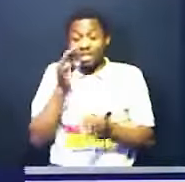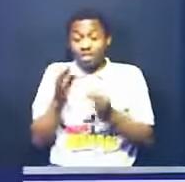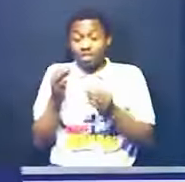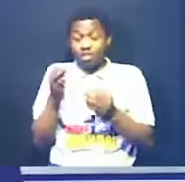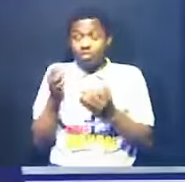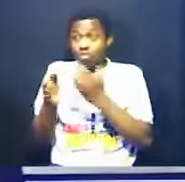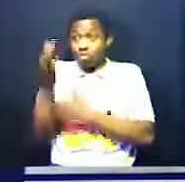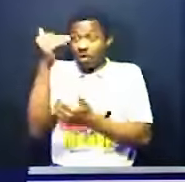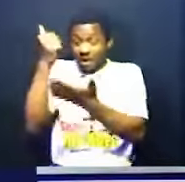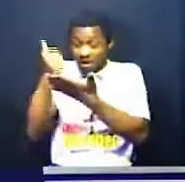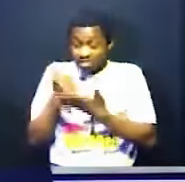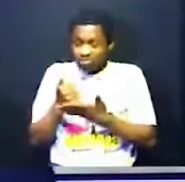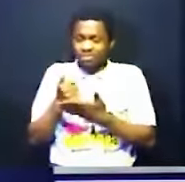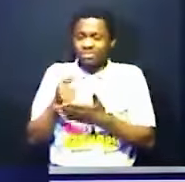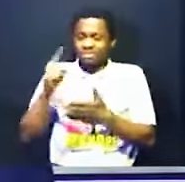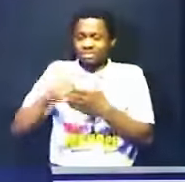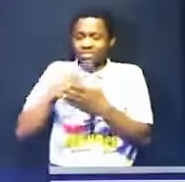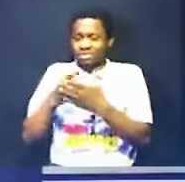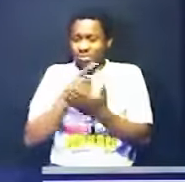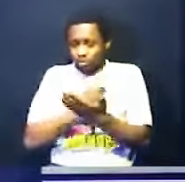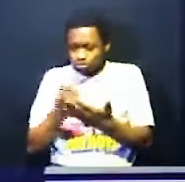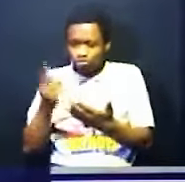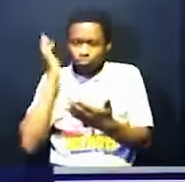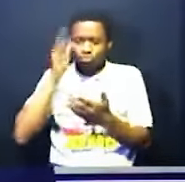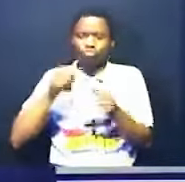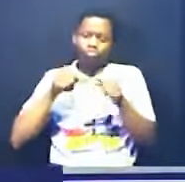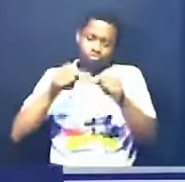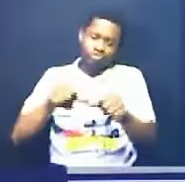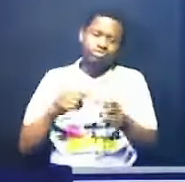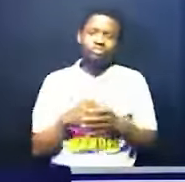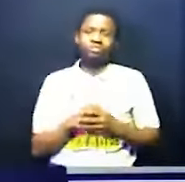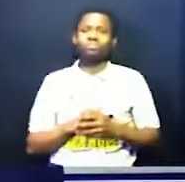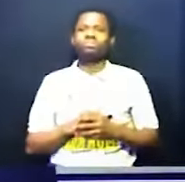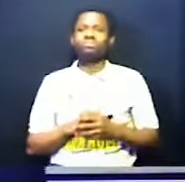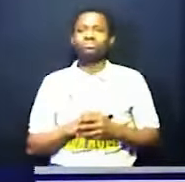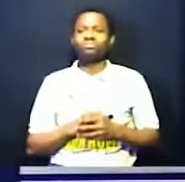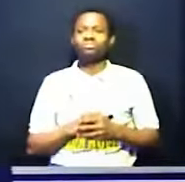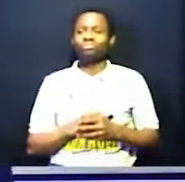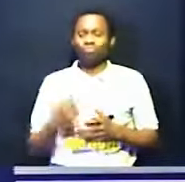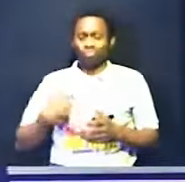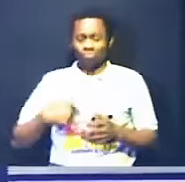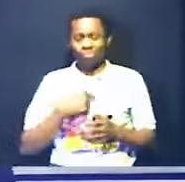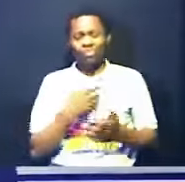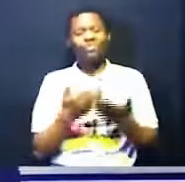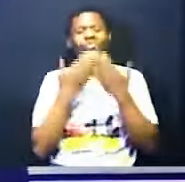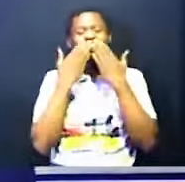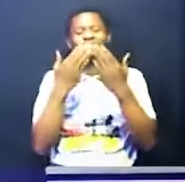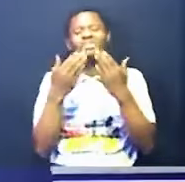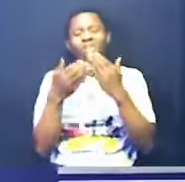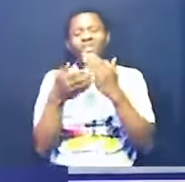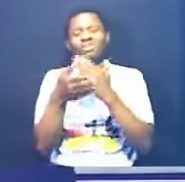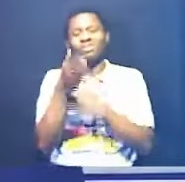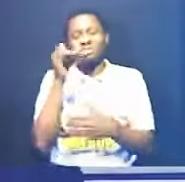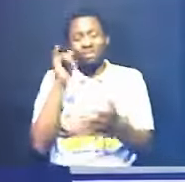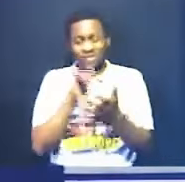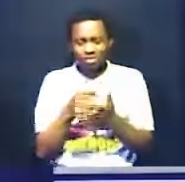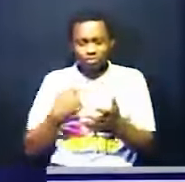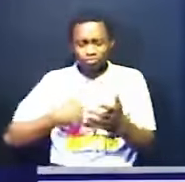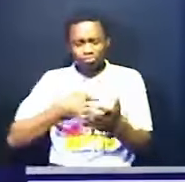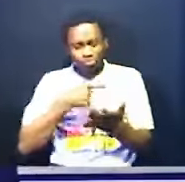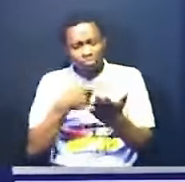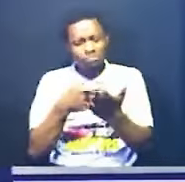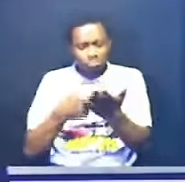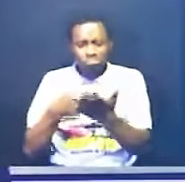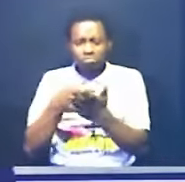the grace, we'll continue next week. So nyame de da sende eche ya ebeto aso. So we thank God that we have been discussing